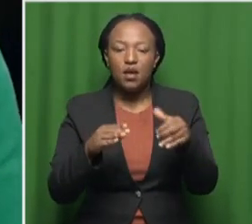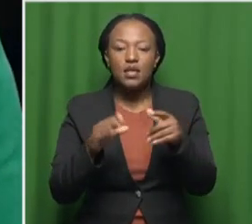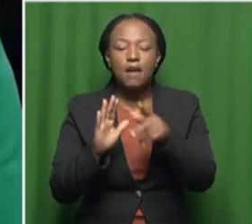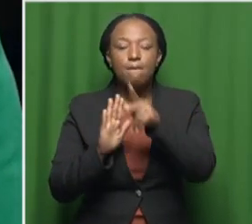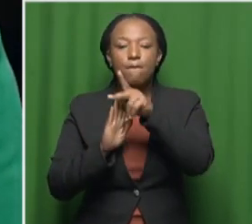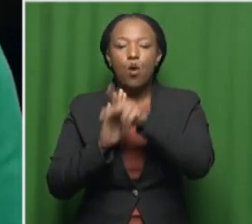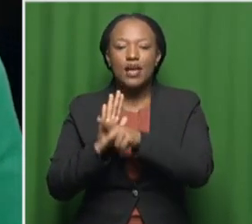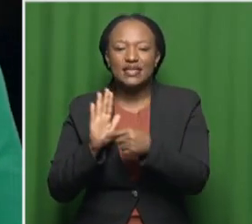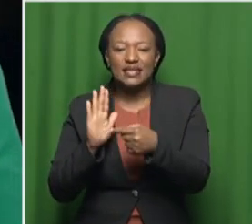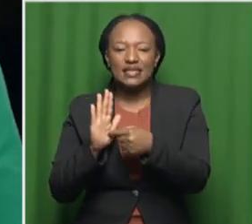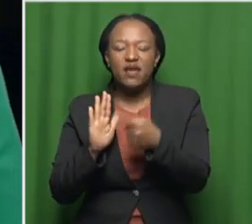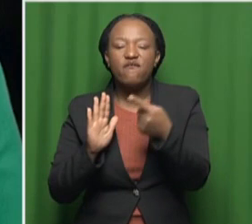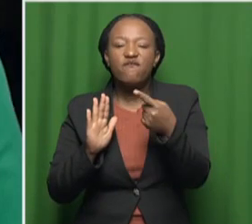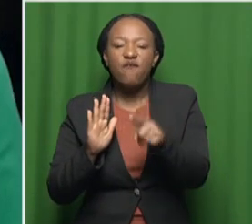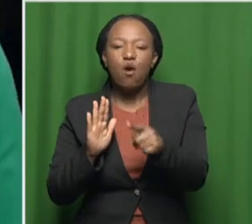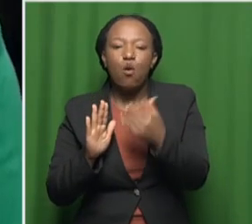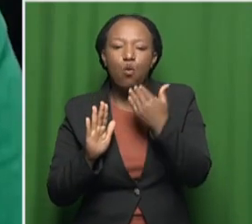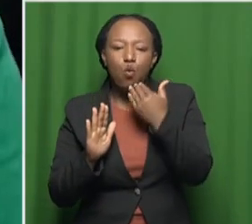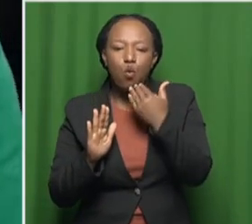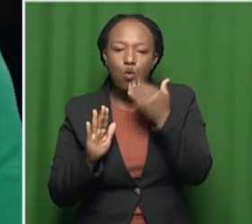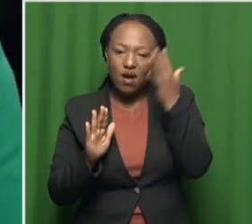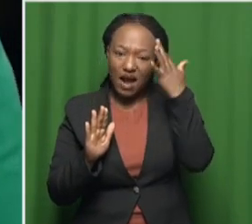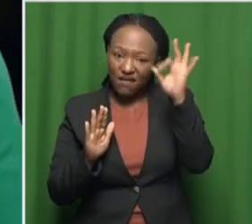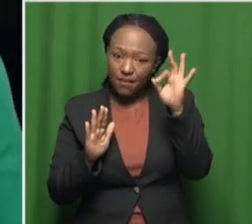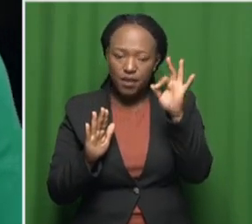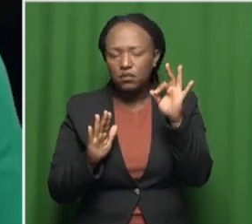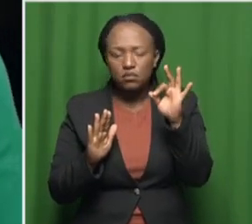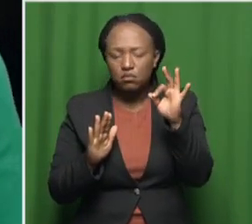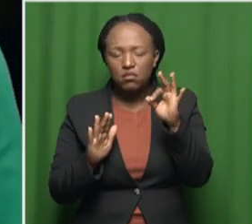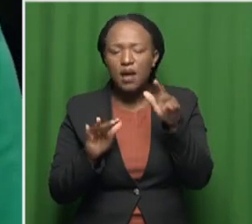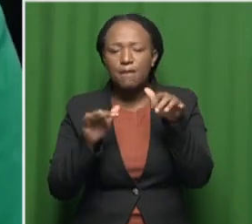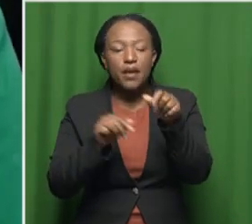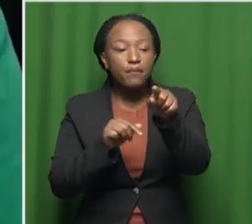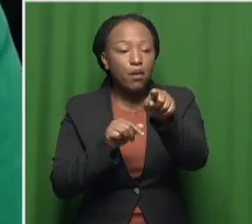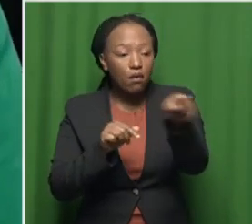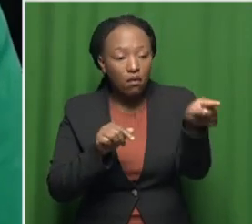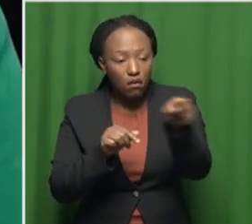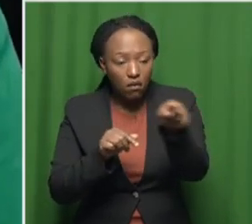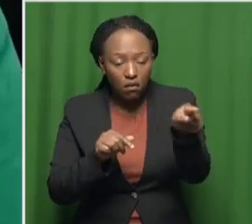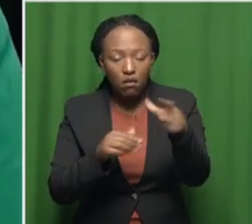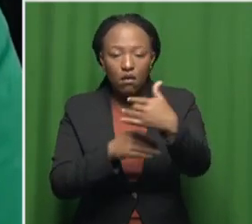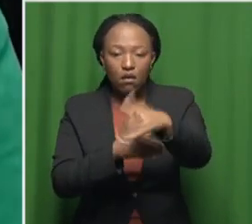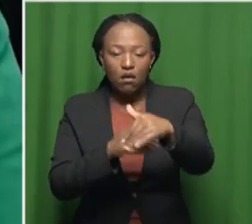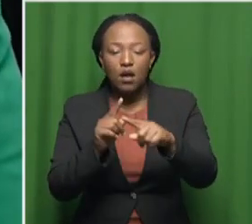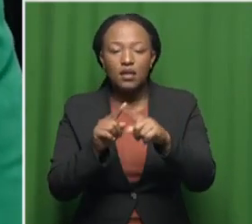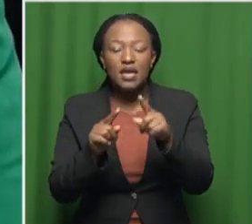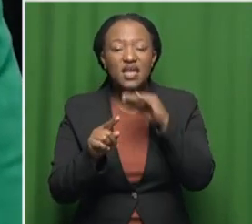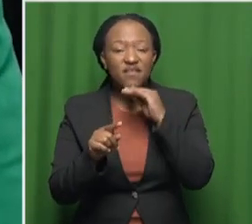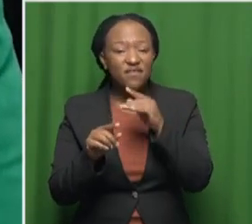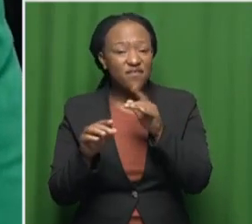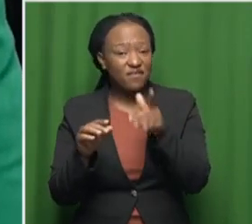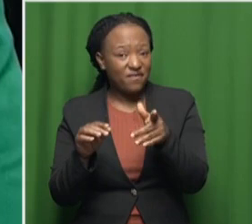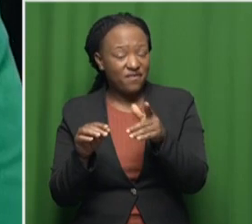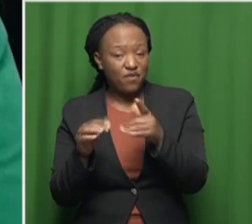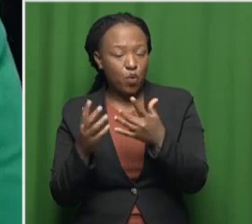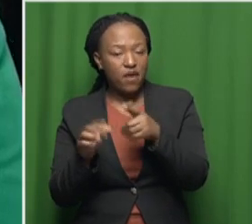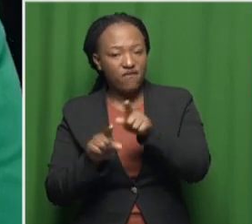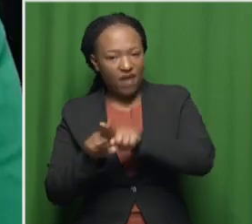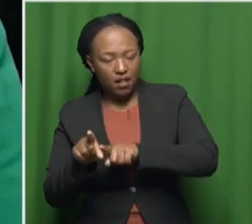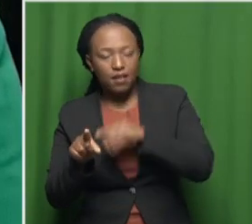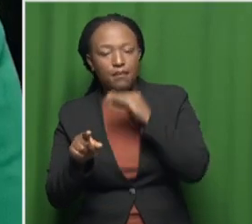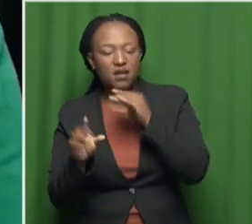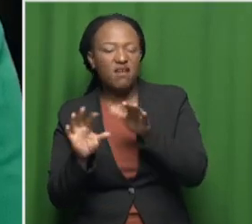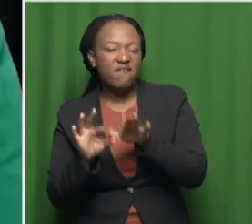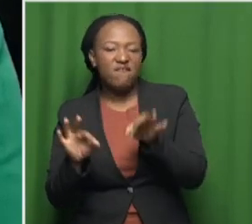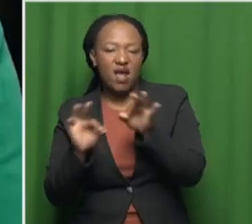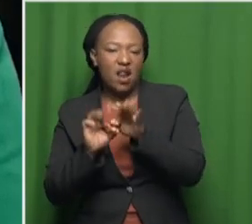government. They're meant for the intended beneficiaries. If they don't know about those interventions, it means we're not adding value. That's just why if you go to our